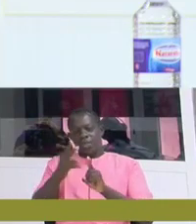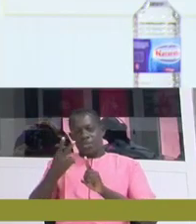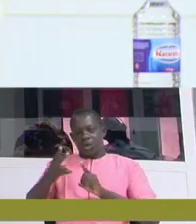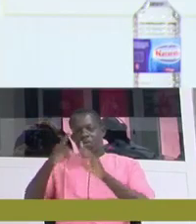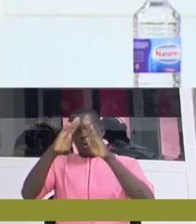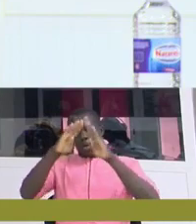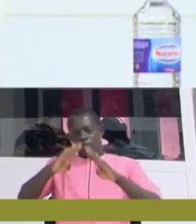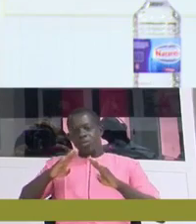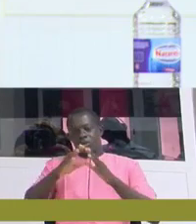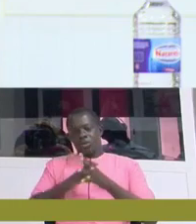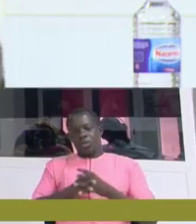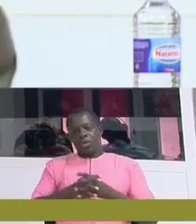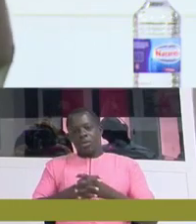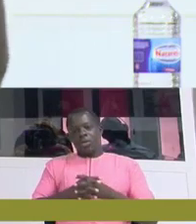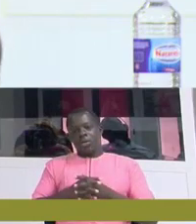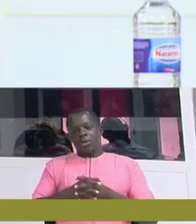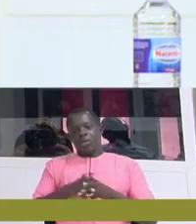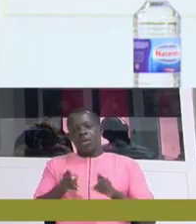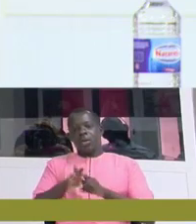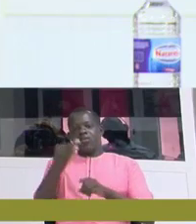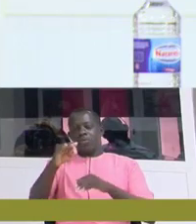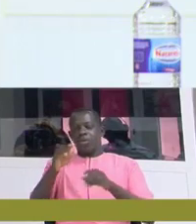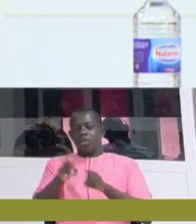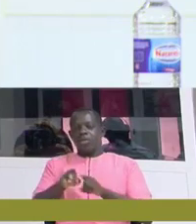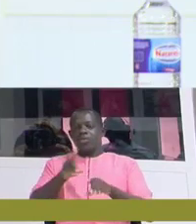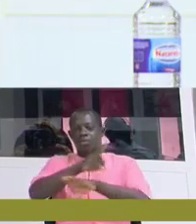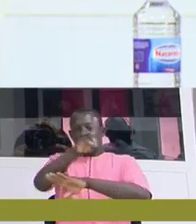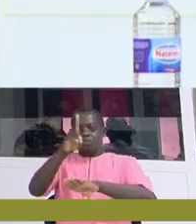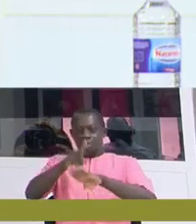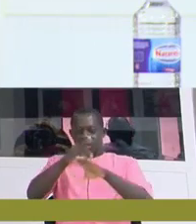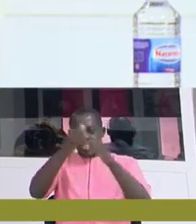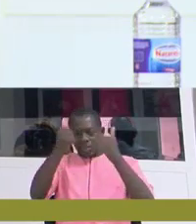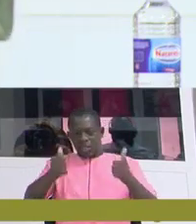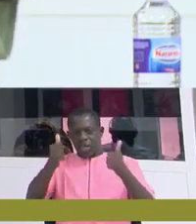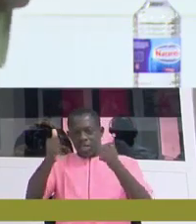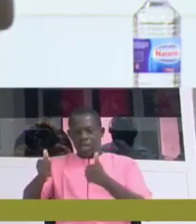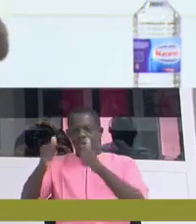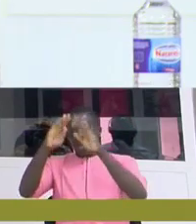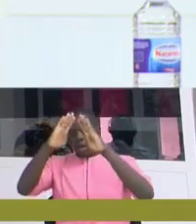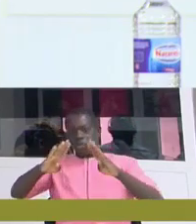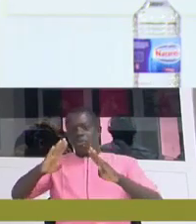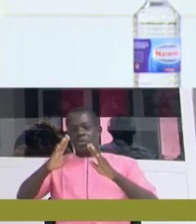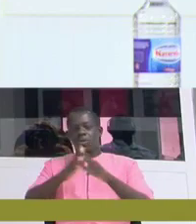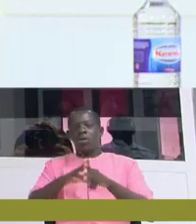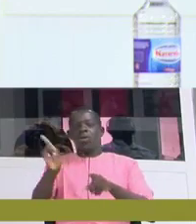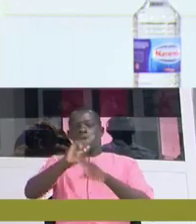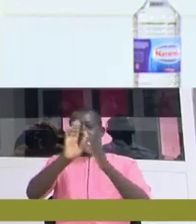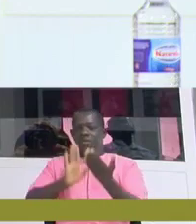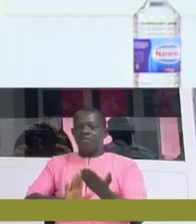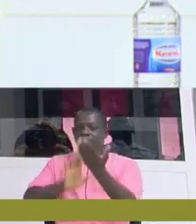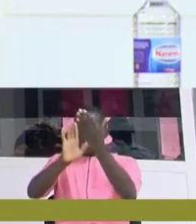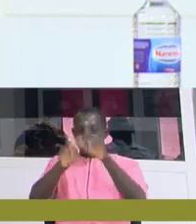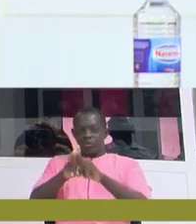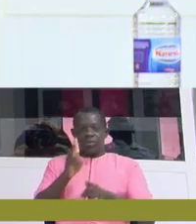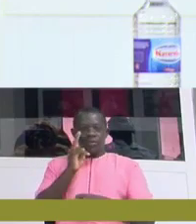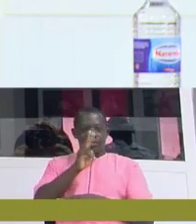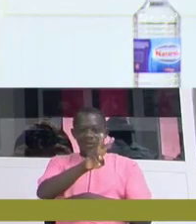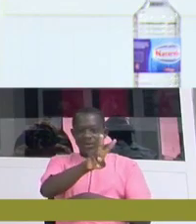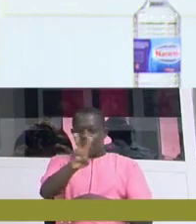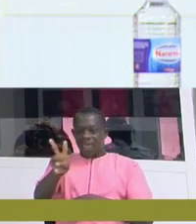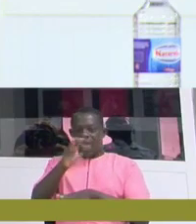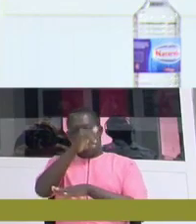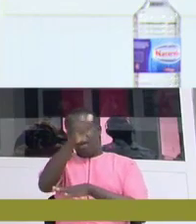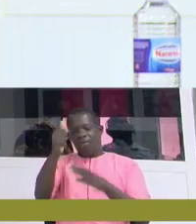they took me out to the sitting room. When you are inside the sitting room, in front of you see everything. On